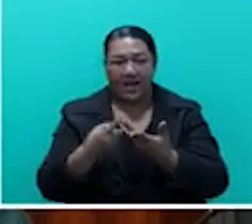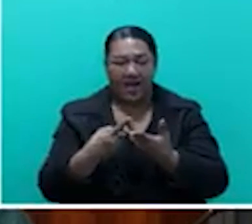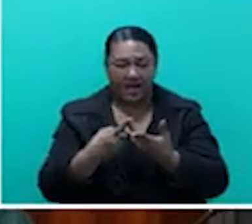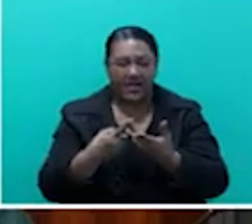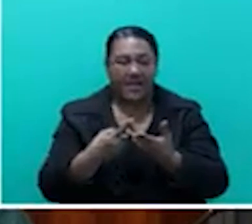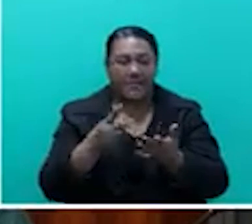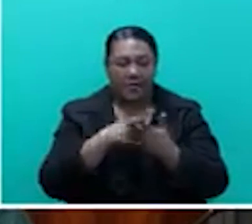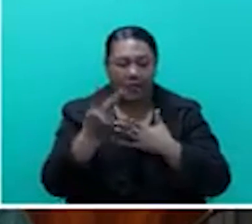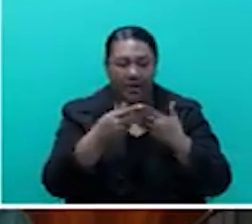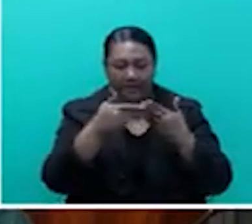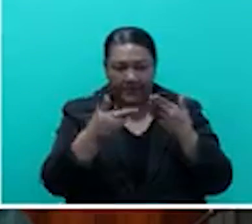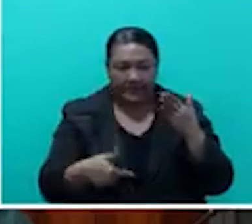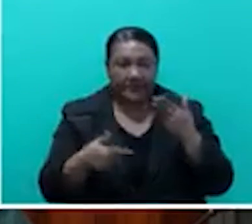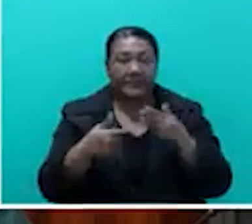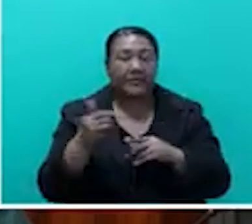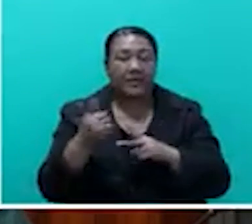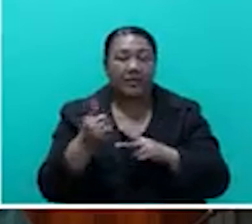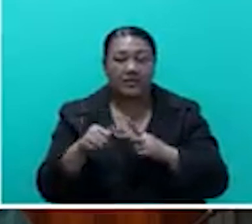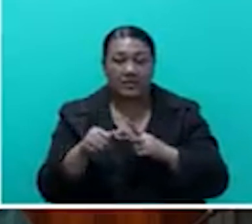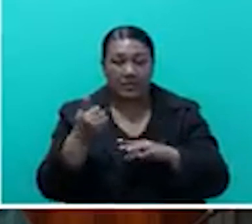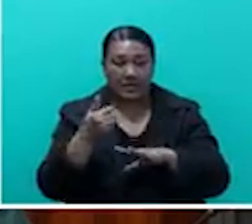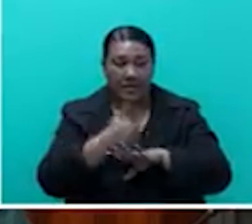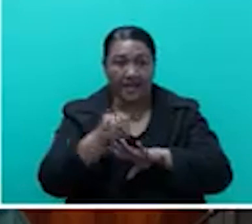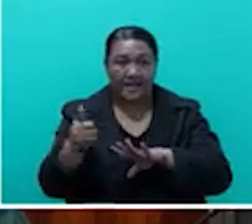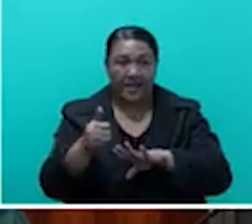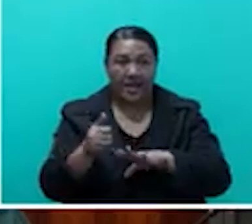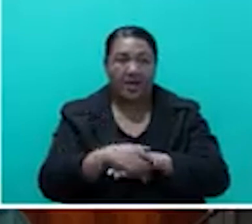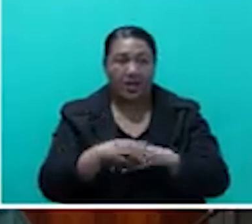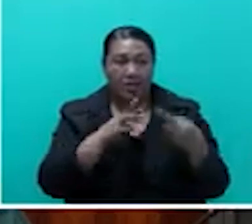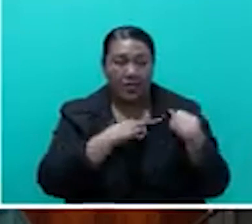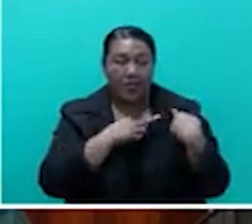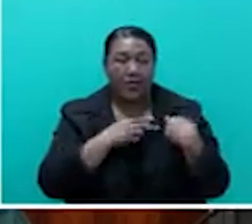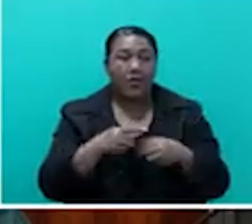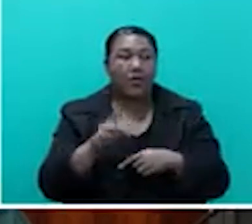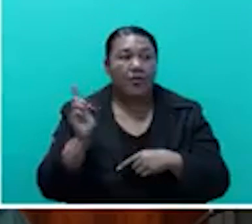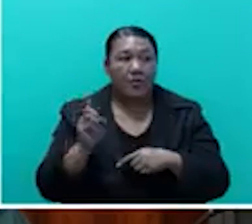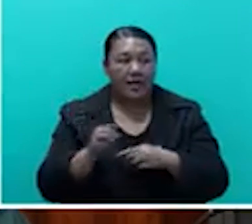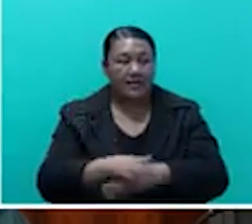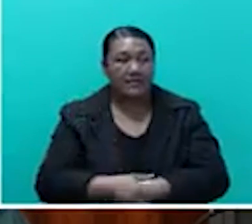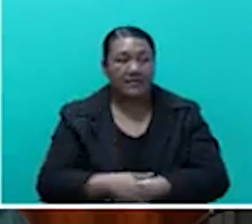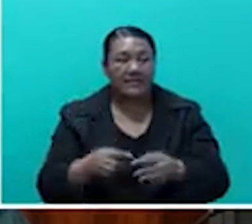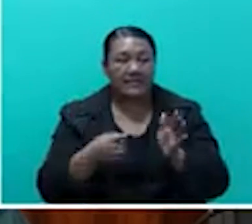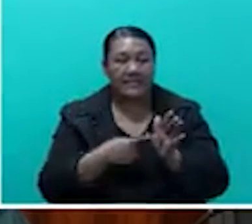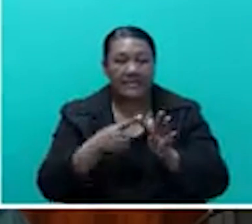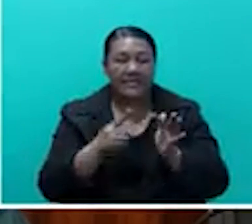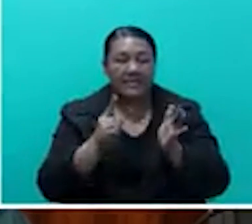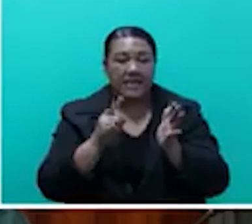behalf of the coalition government, I would also like to wish TSLS a happy 10th year